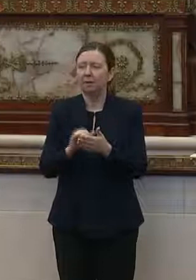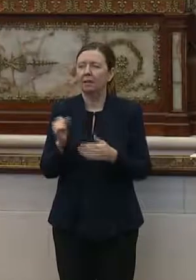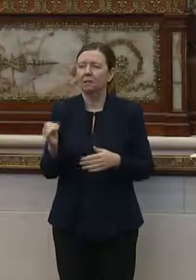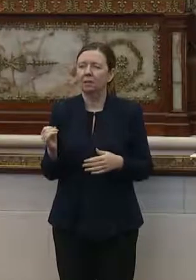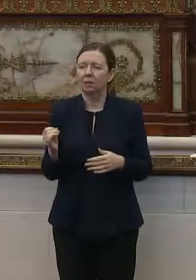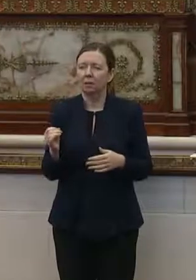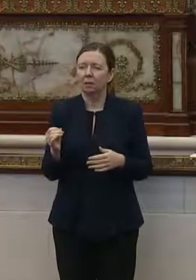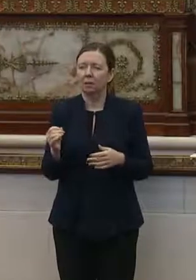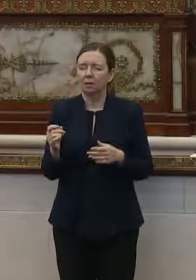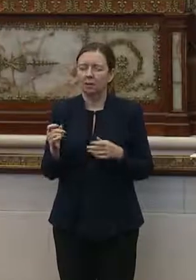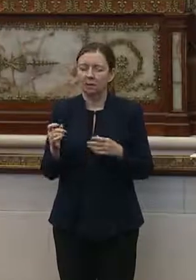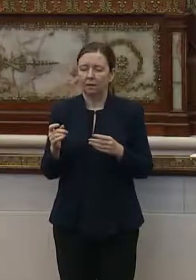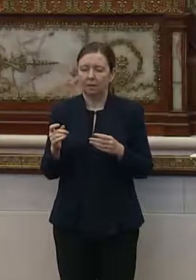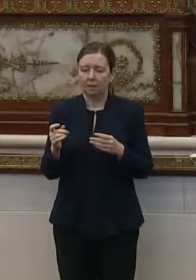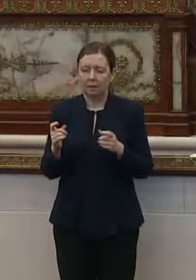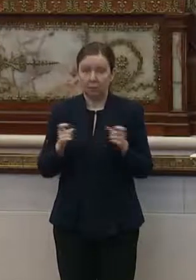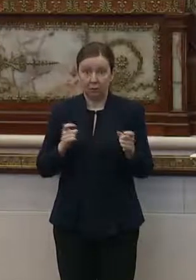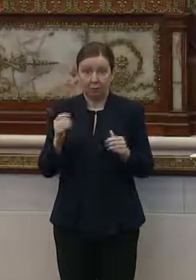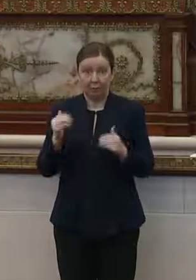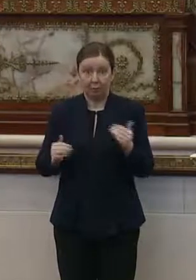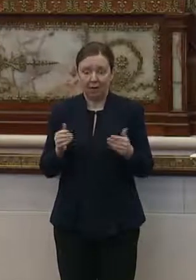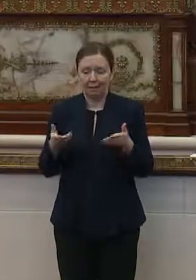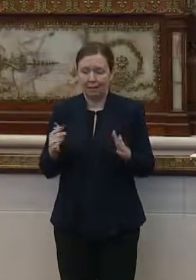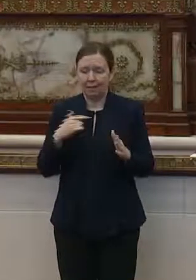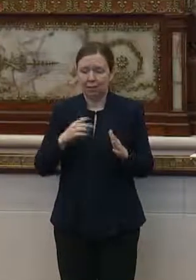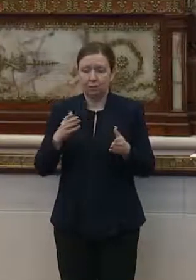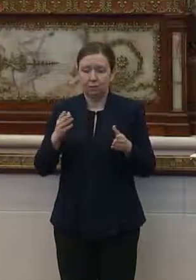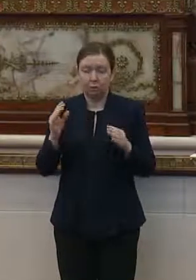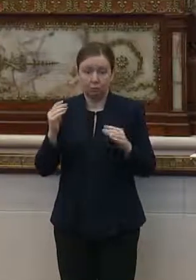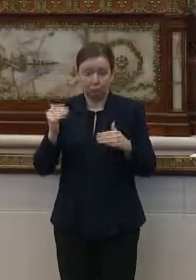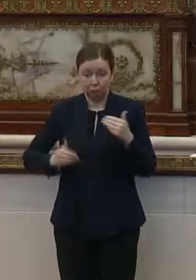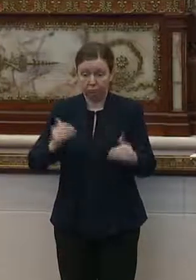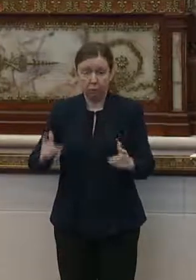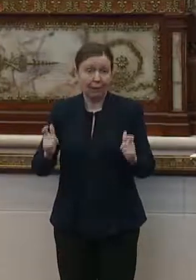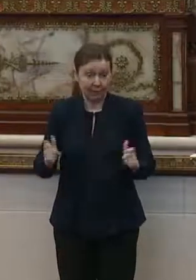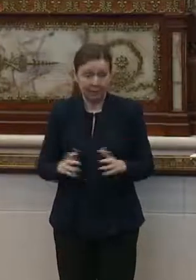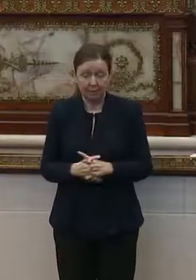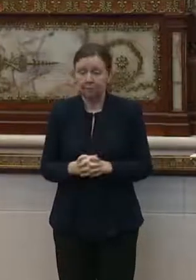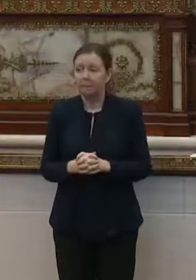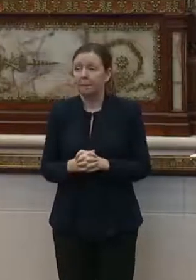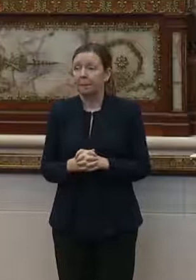sort of administrative process that enables us to move quickly, to